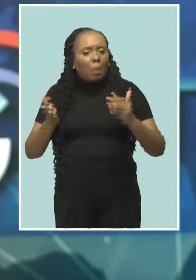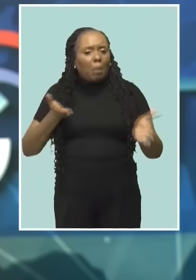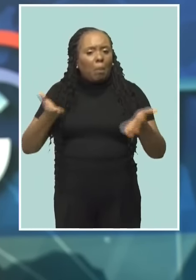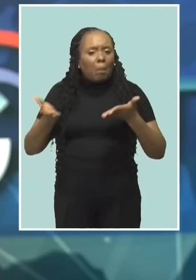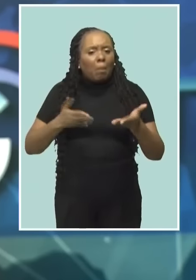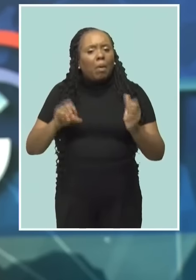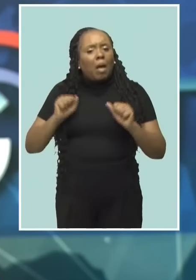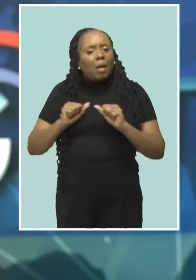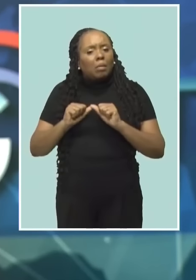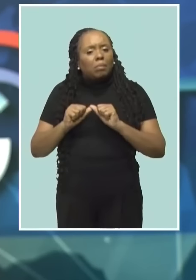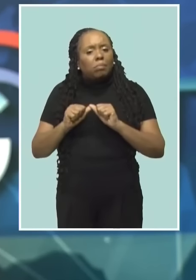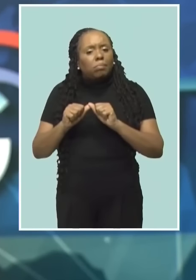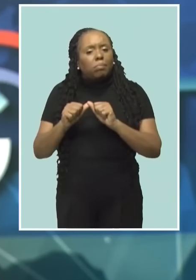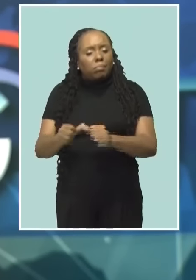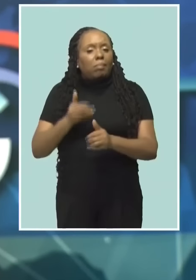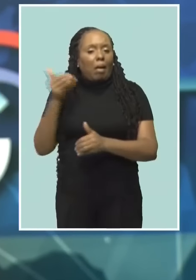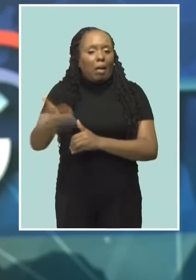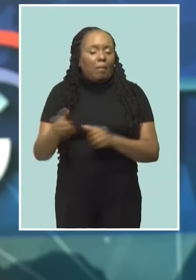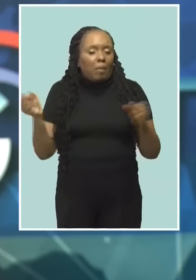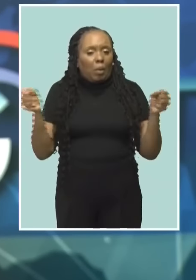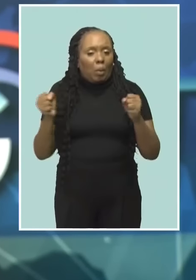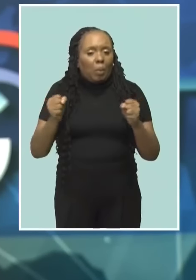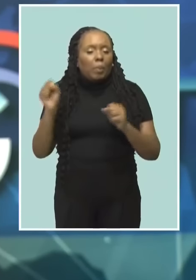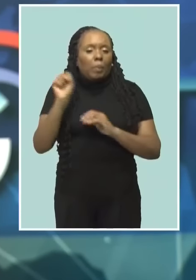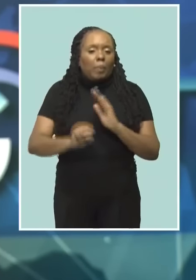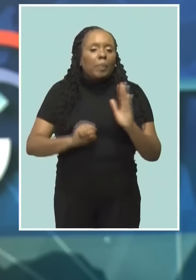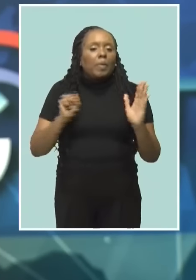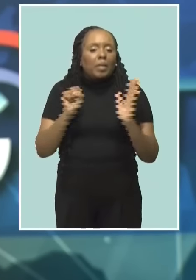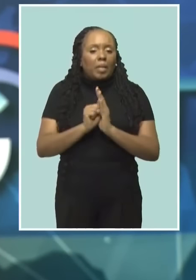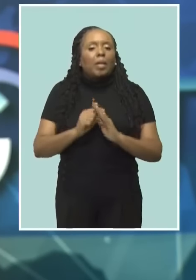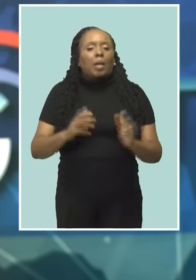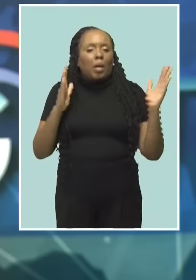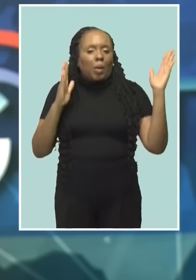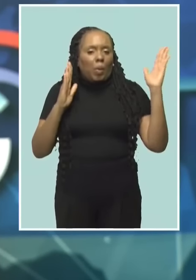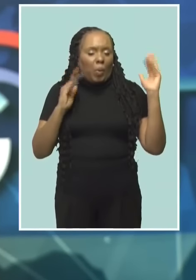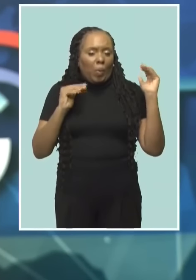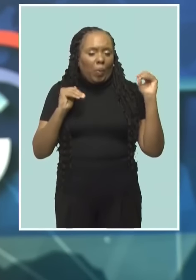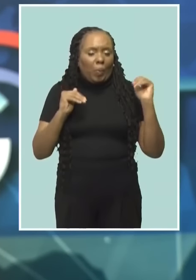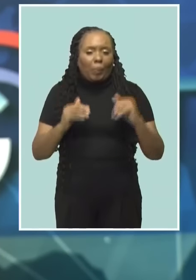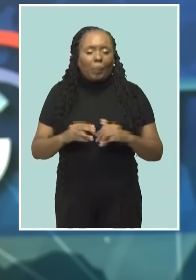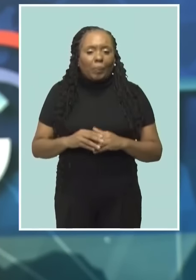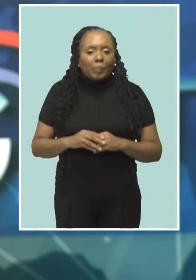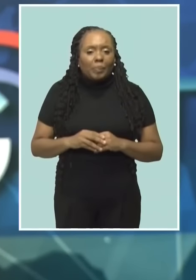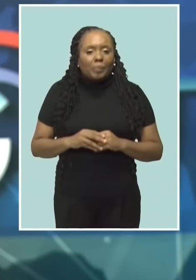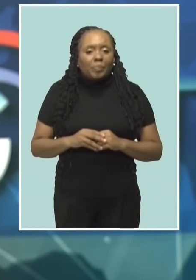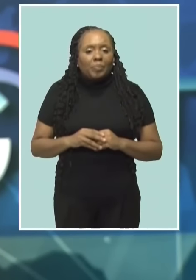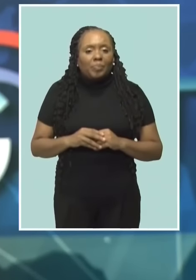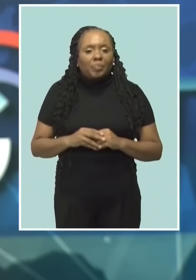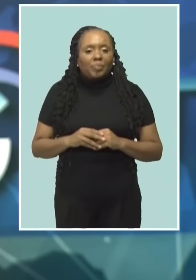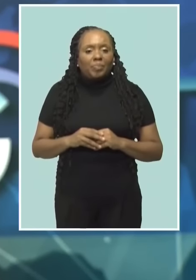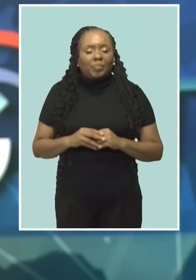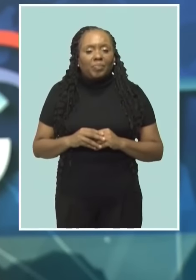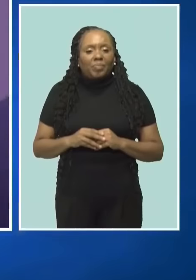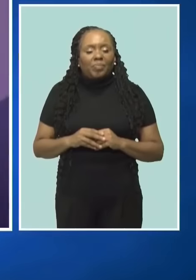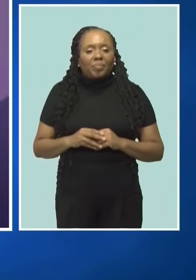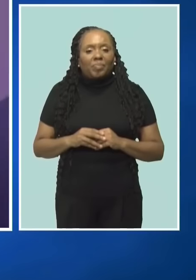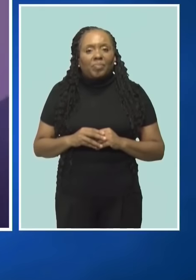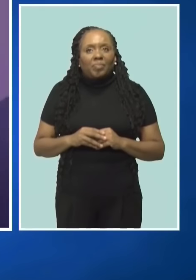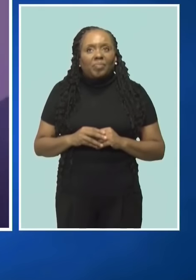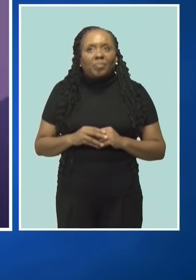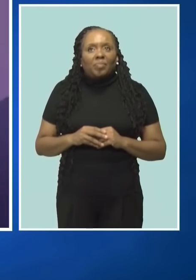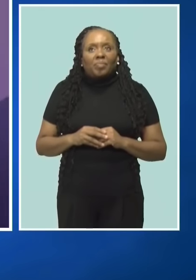Barbados, especially from the United States. He is hopeful that the service can be maintained after the winter season.